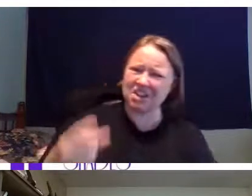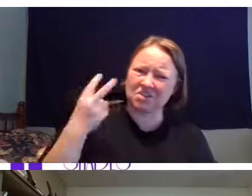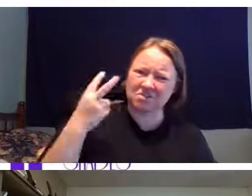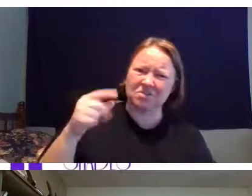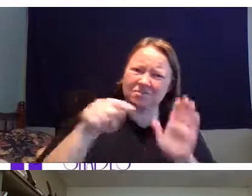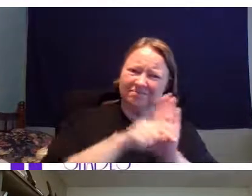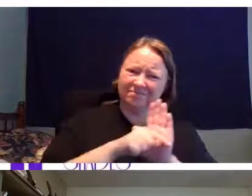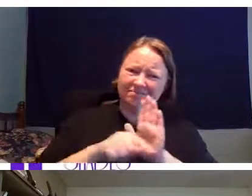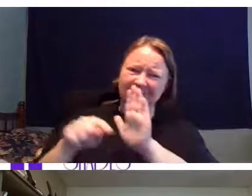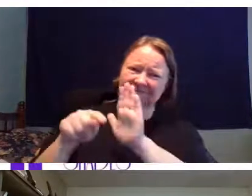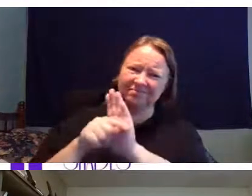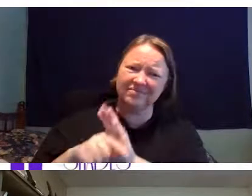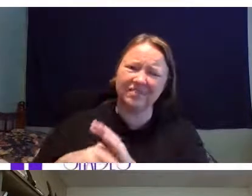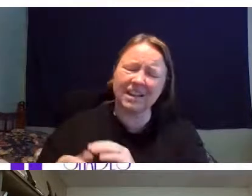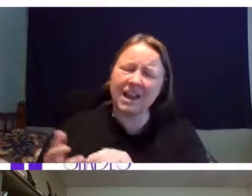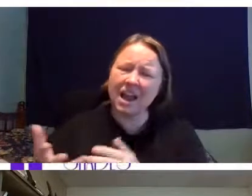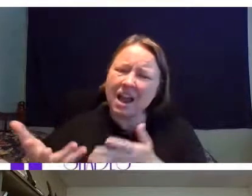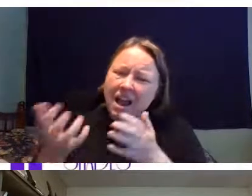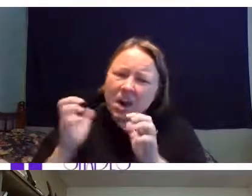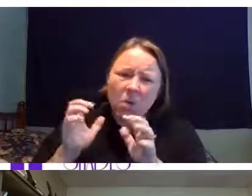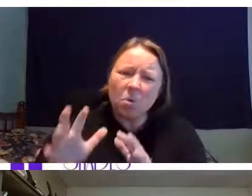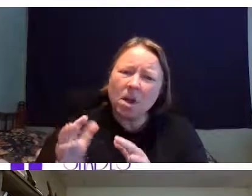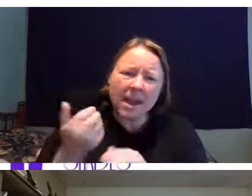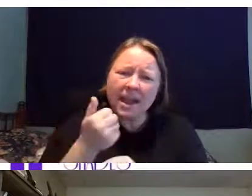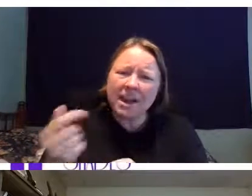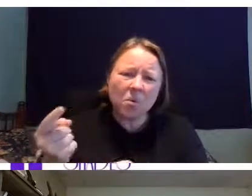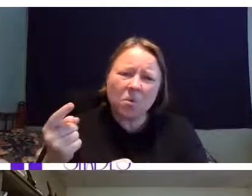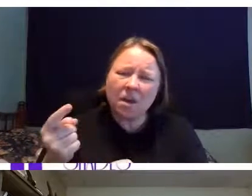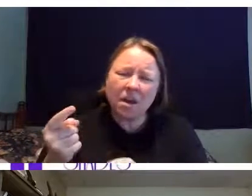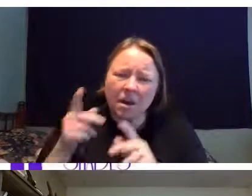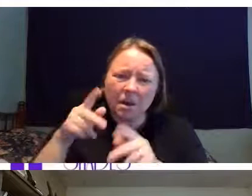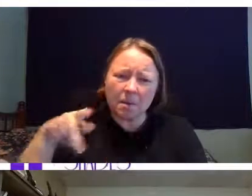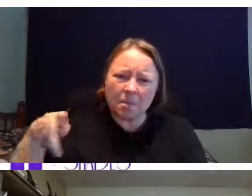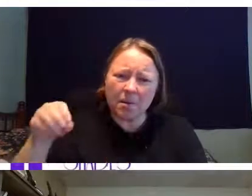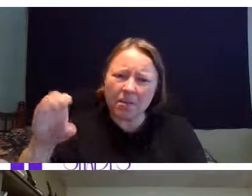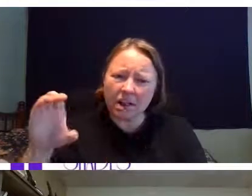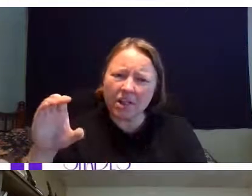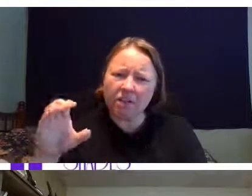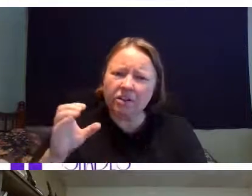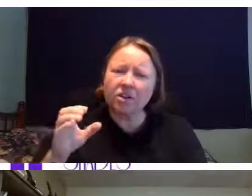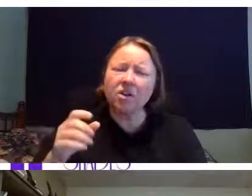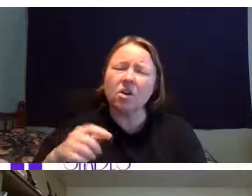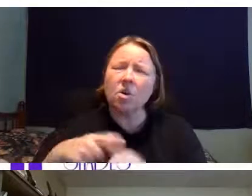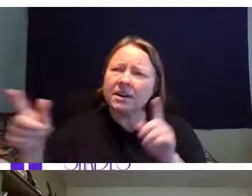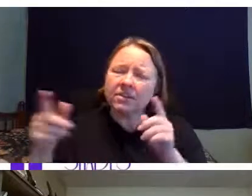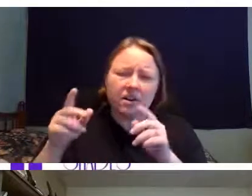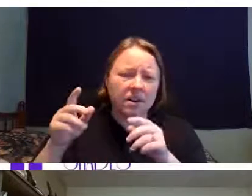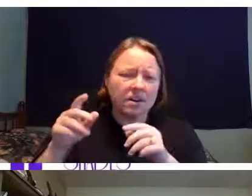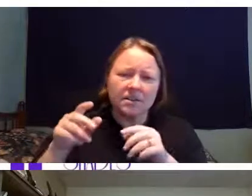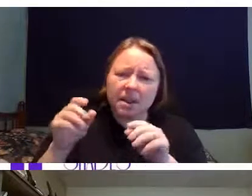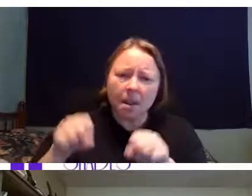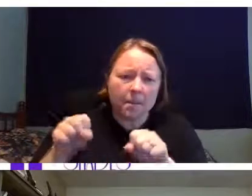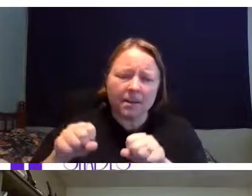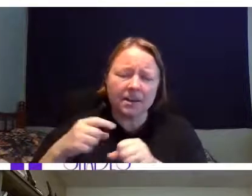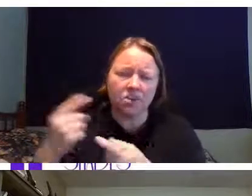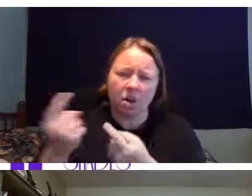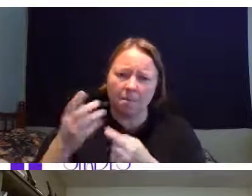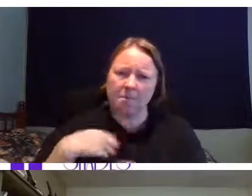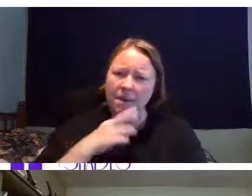that I don't want anybody of color or with a different type of ability to come to my